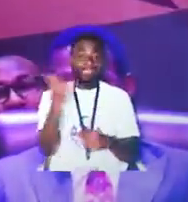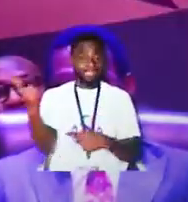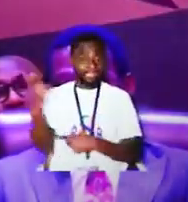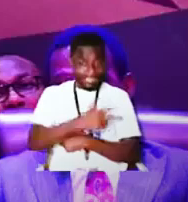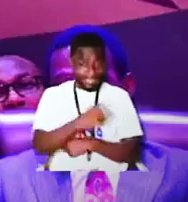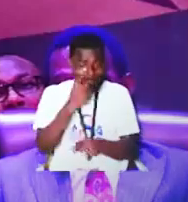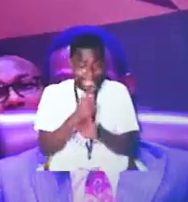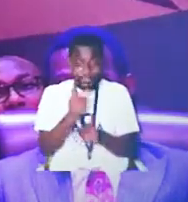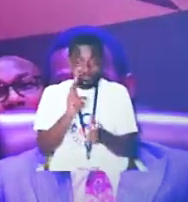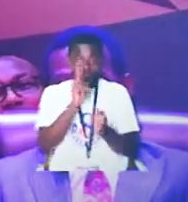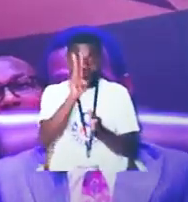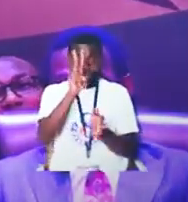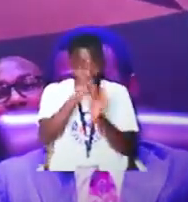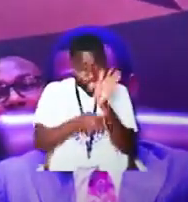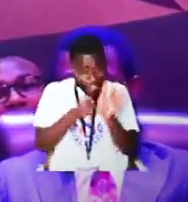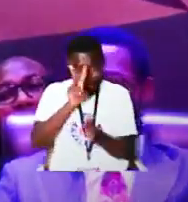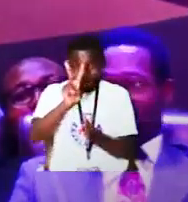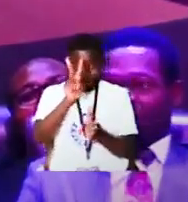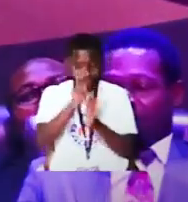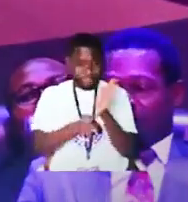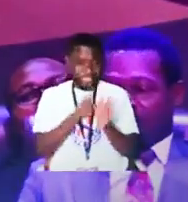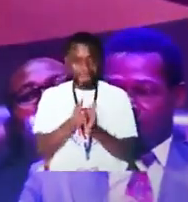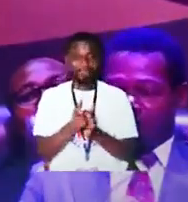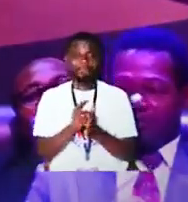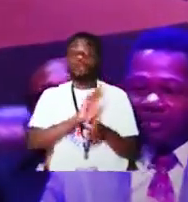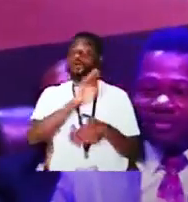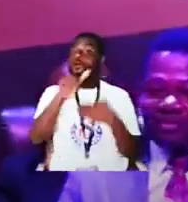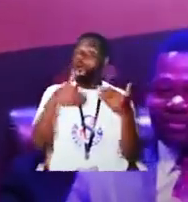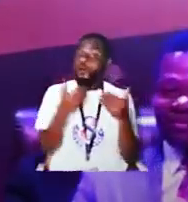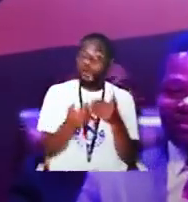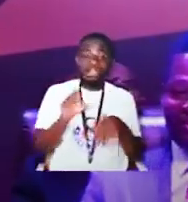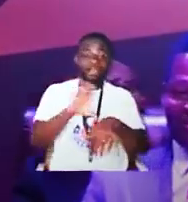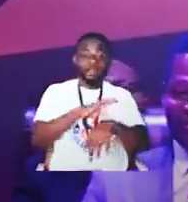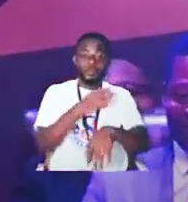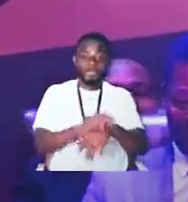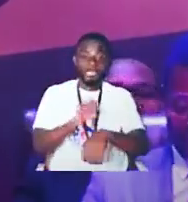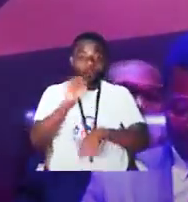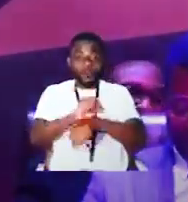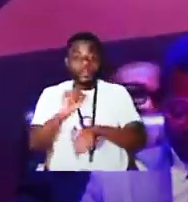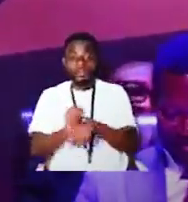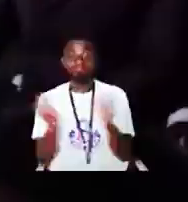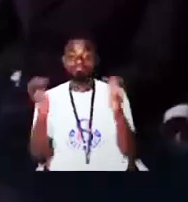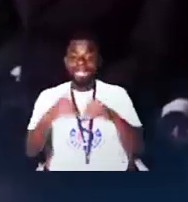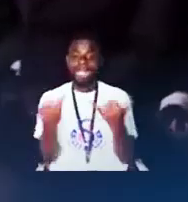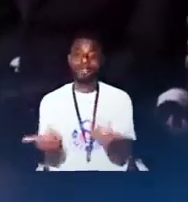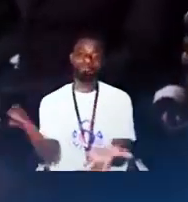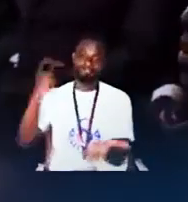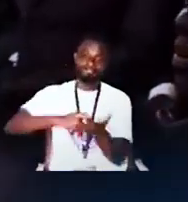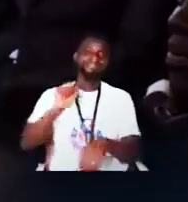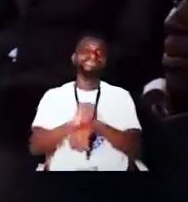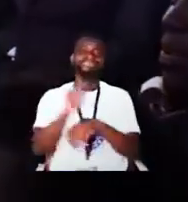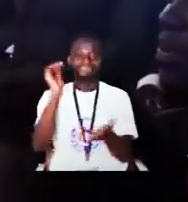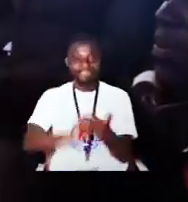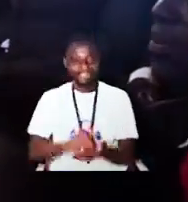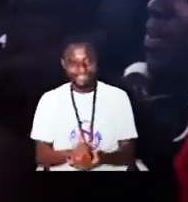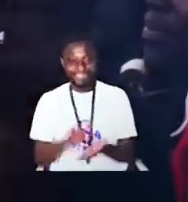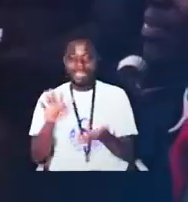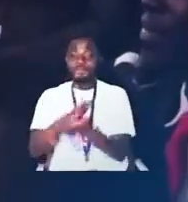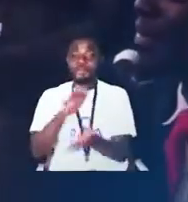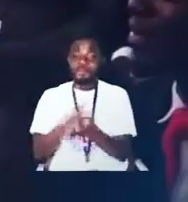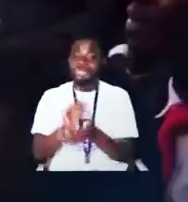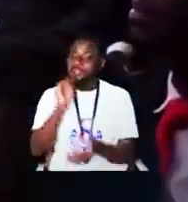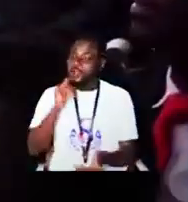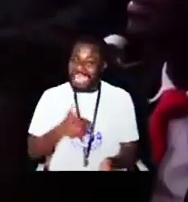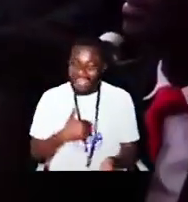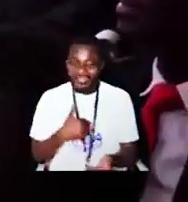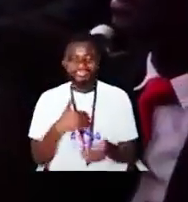2 hours. Not all the computers that are broken now, they have resurrected. And then the document, the papers they don't